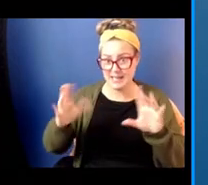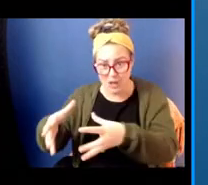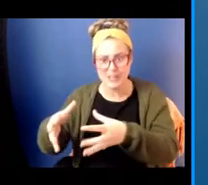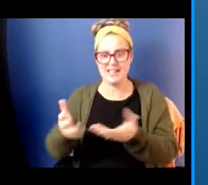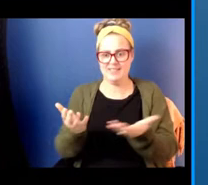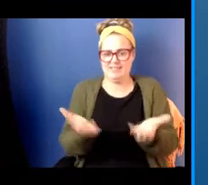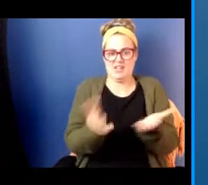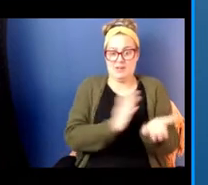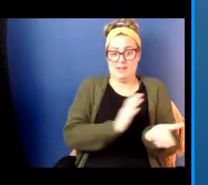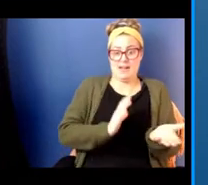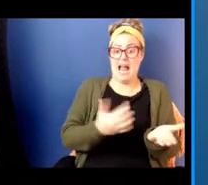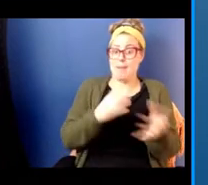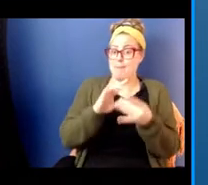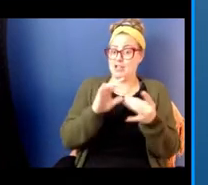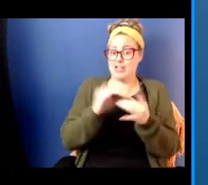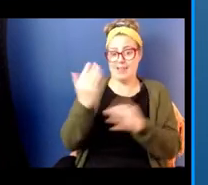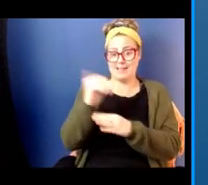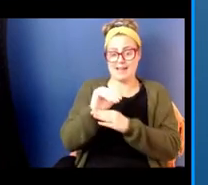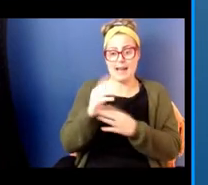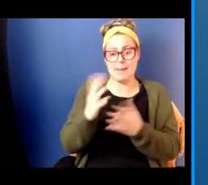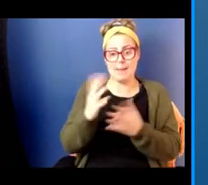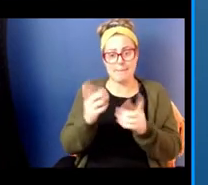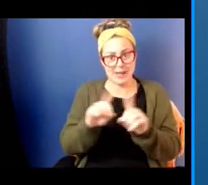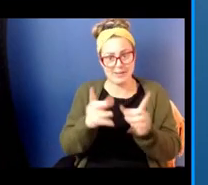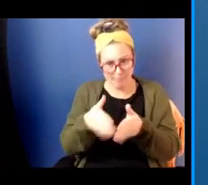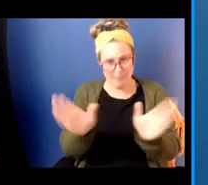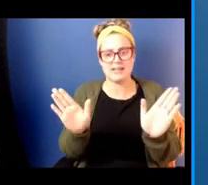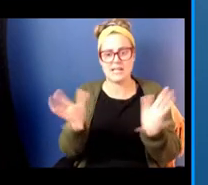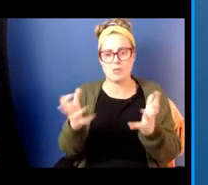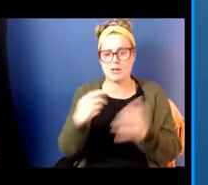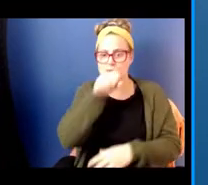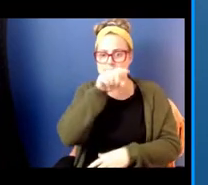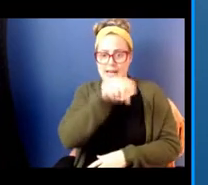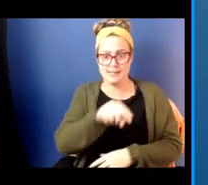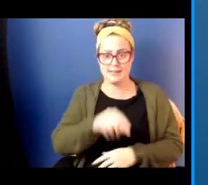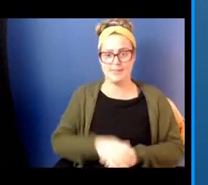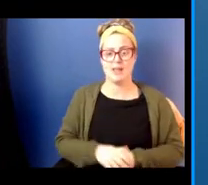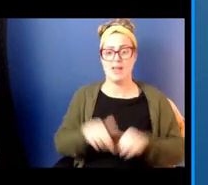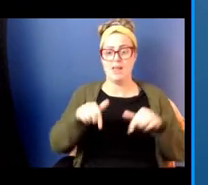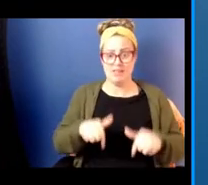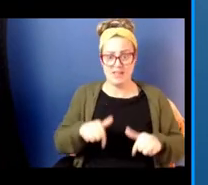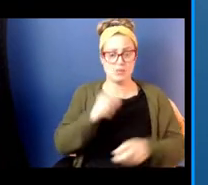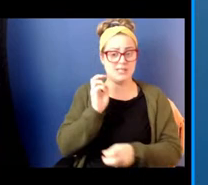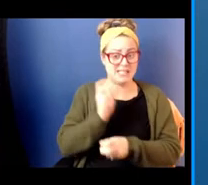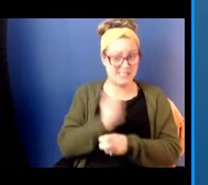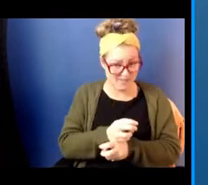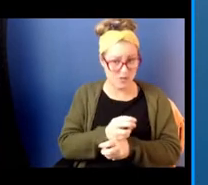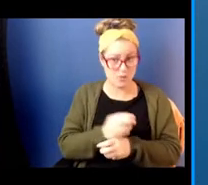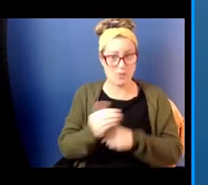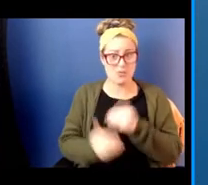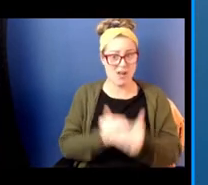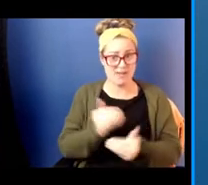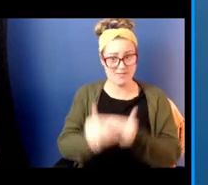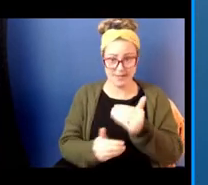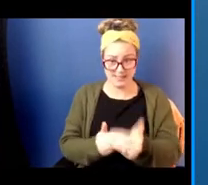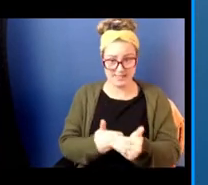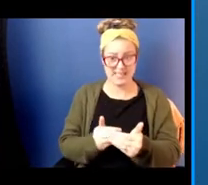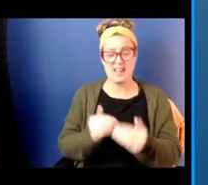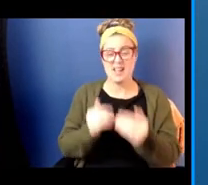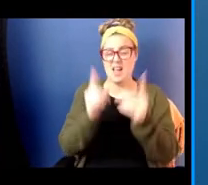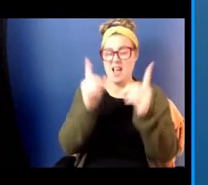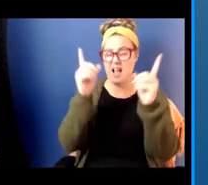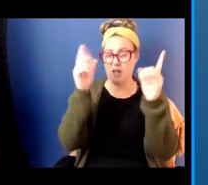because this was a difficult process it was arduous but it was also unequivocally